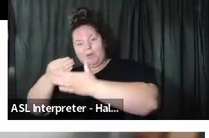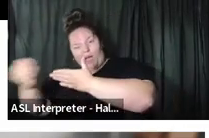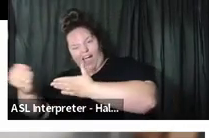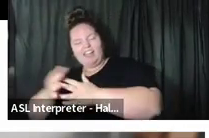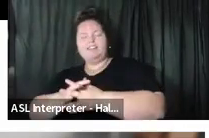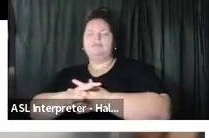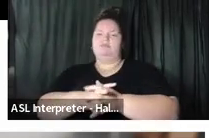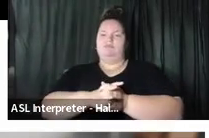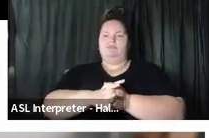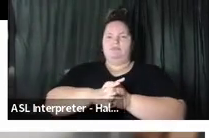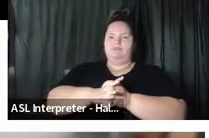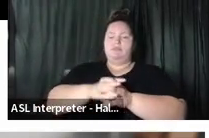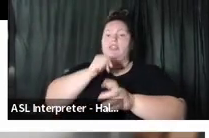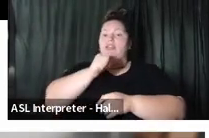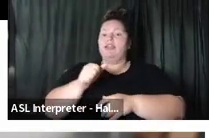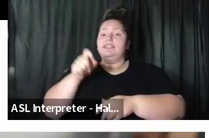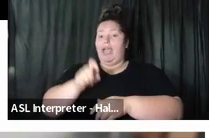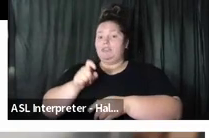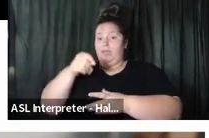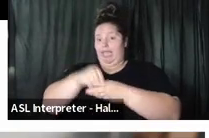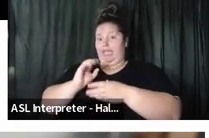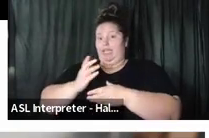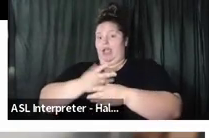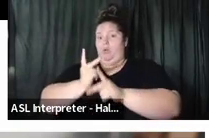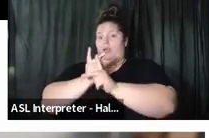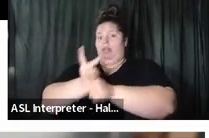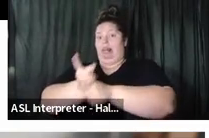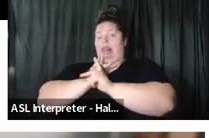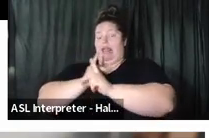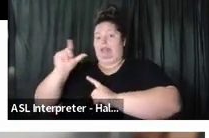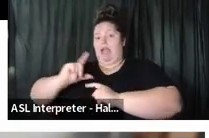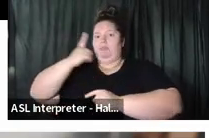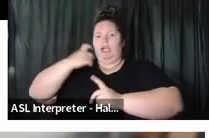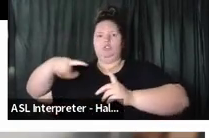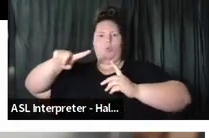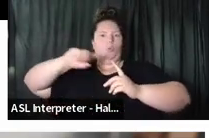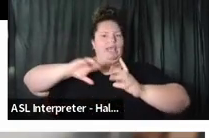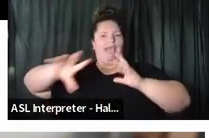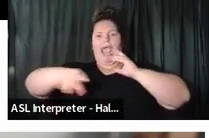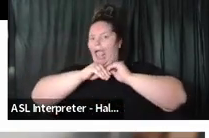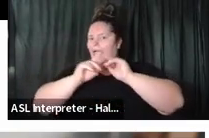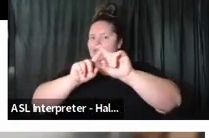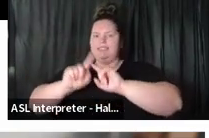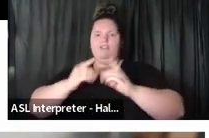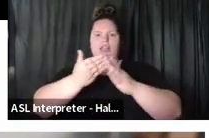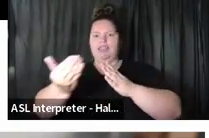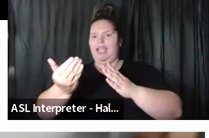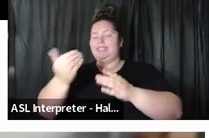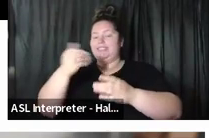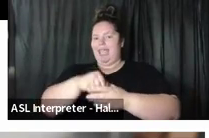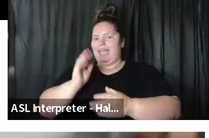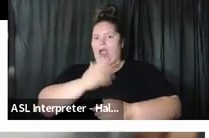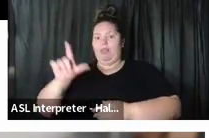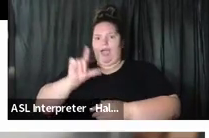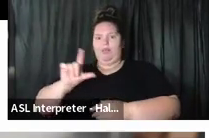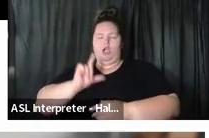It doesn't necessarily have to be in our lending library, because we add new inventory all the time. And just if it hasn't been mentioned already, but